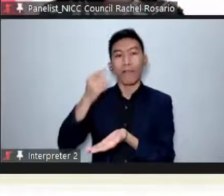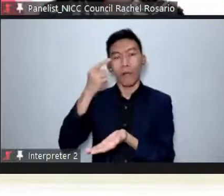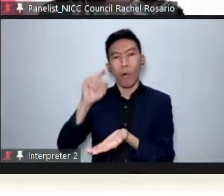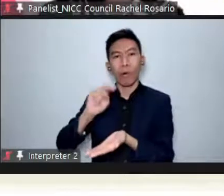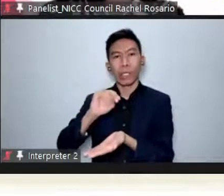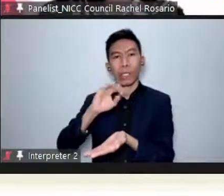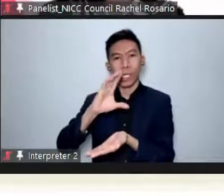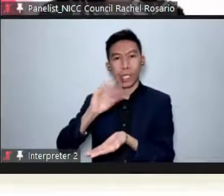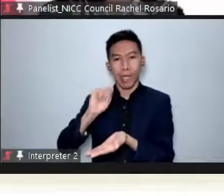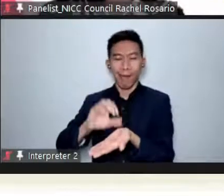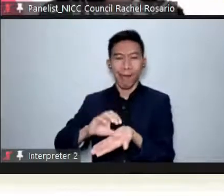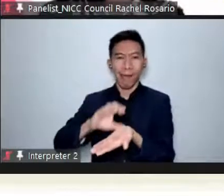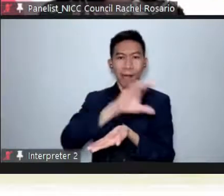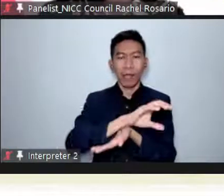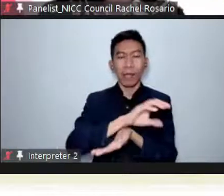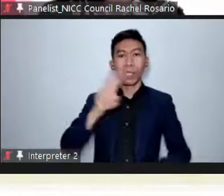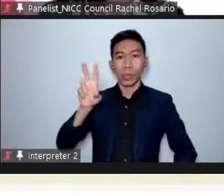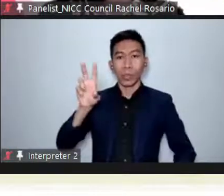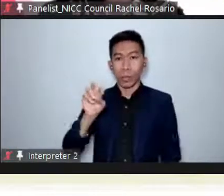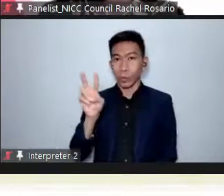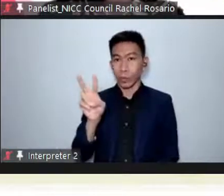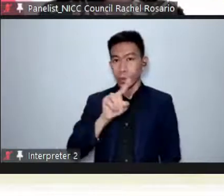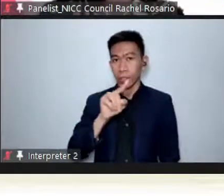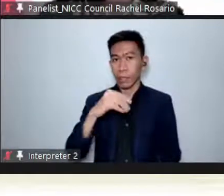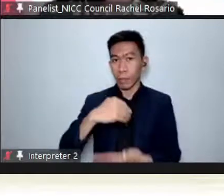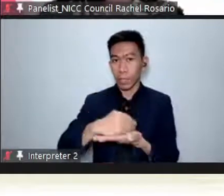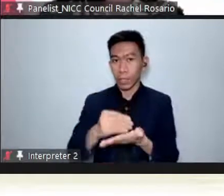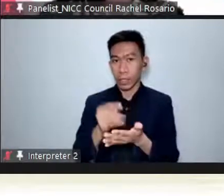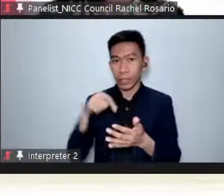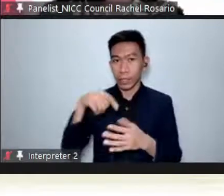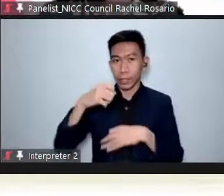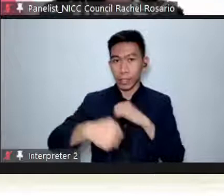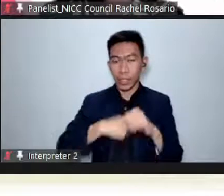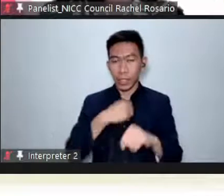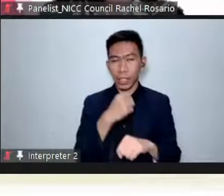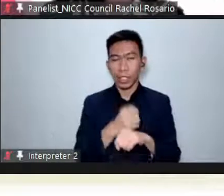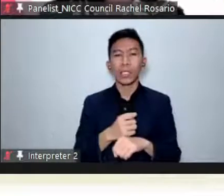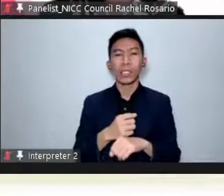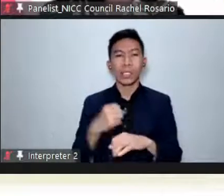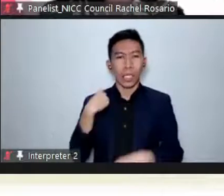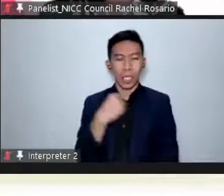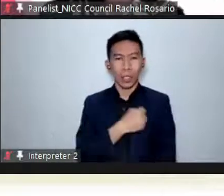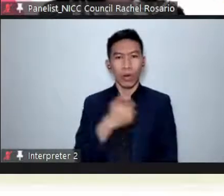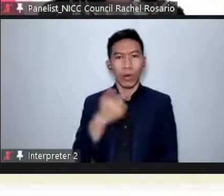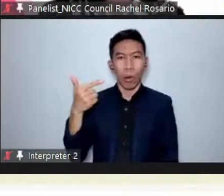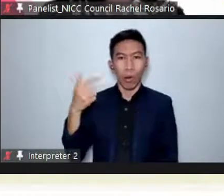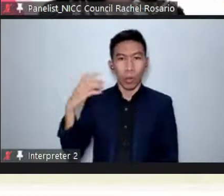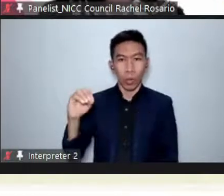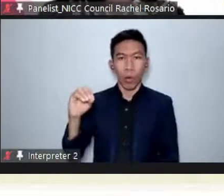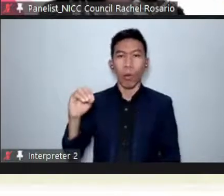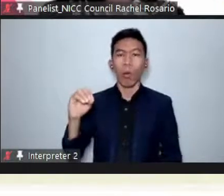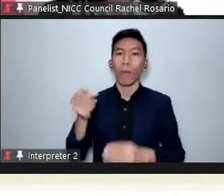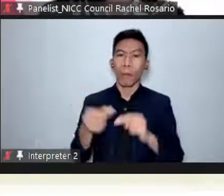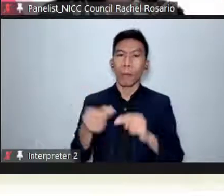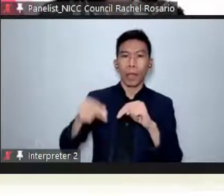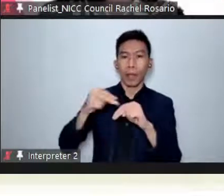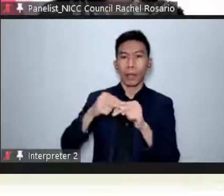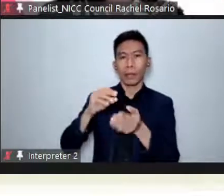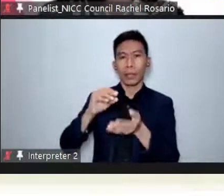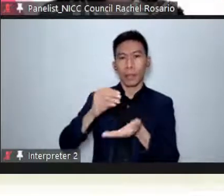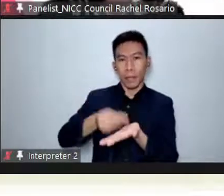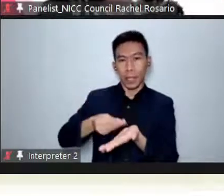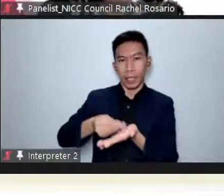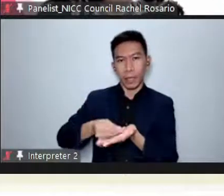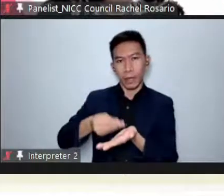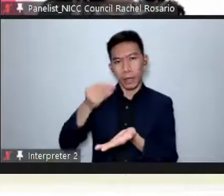for the 2021 budget this year, Senator Go pushed for additional budget for the National Integrated Cancer